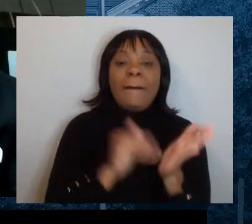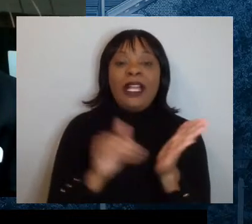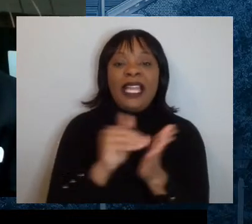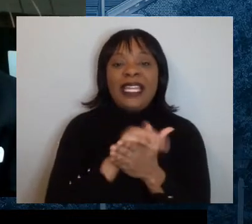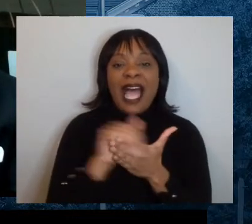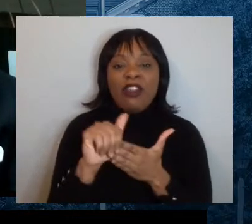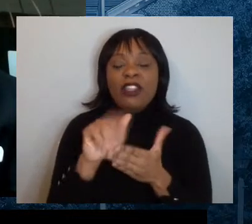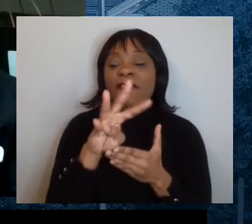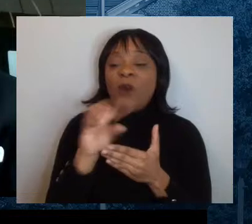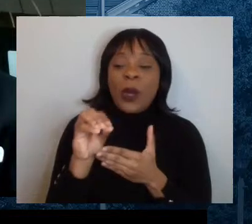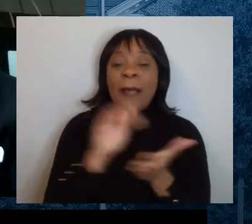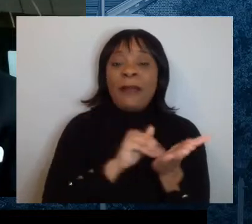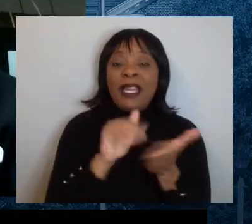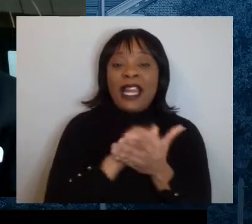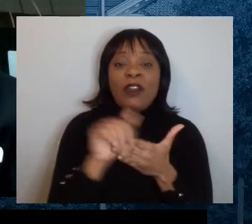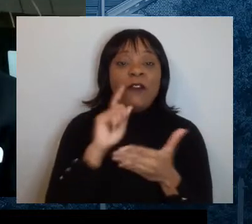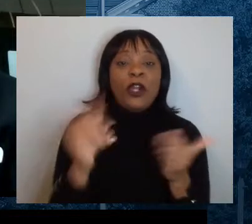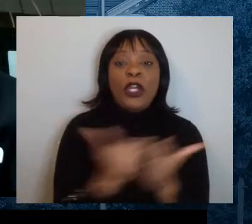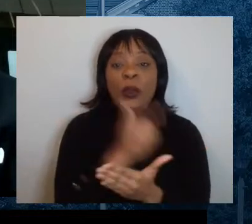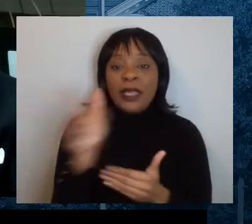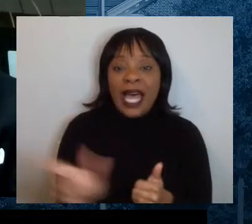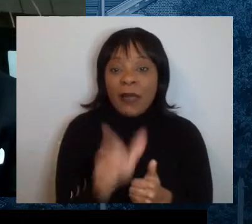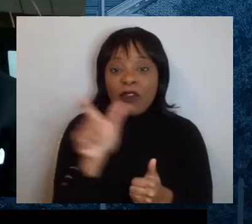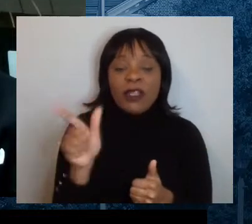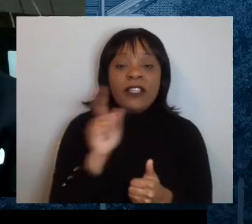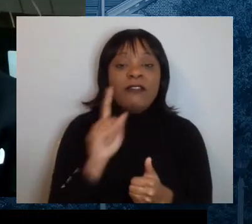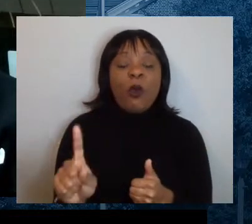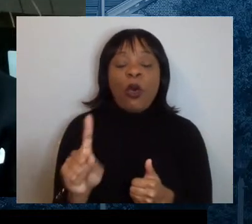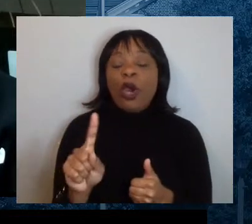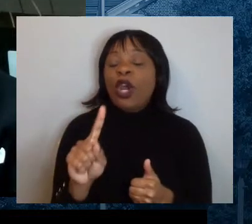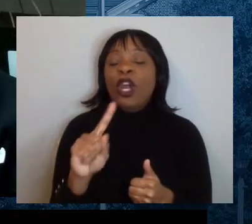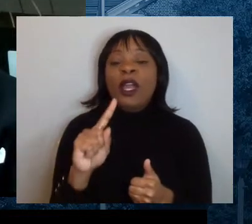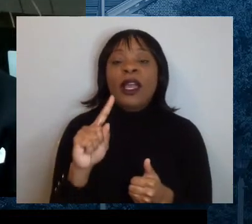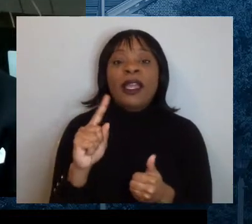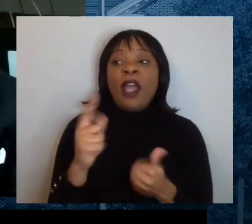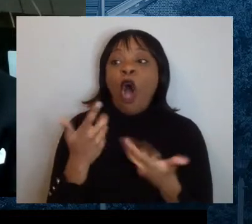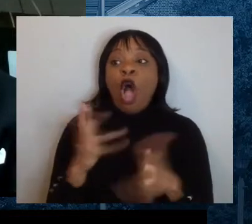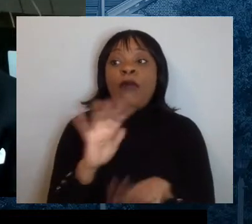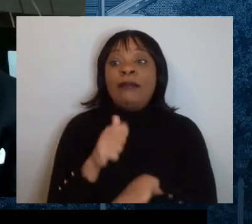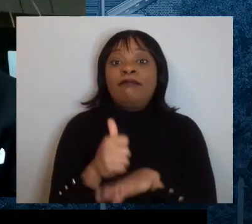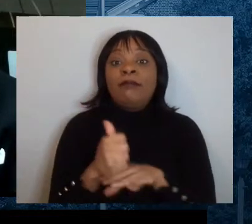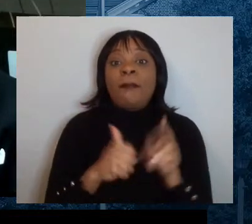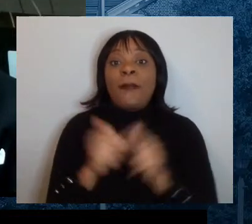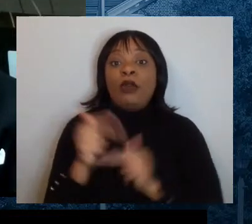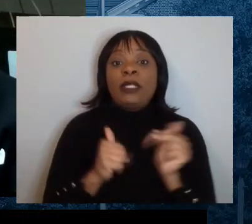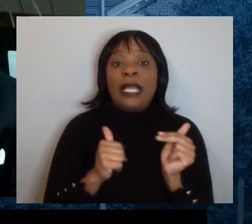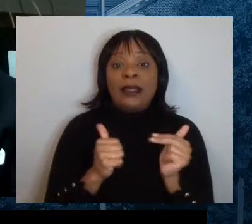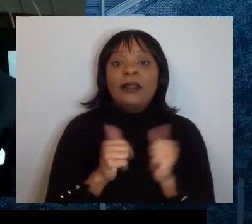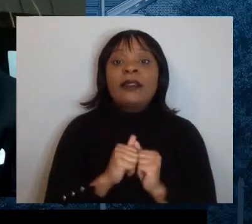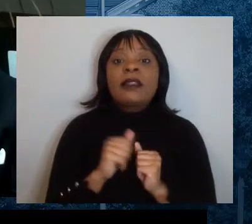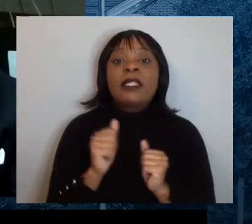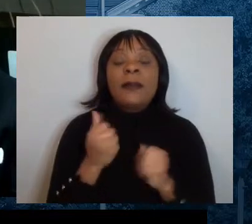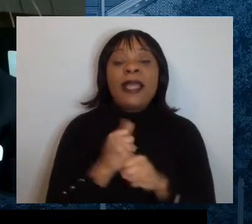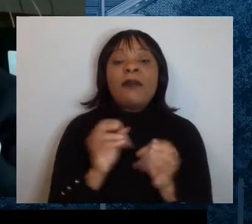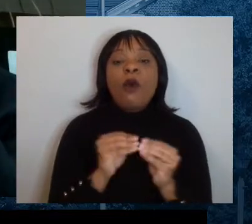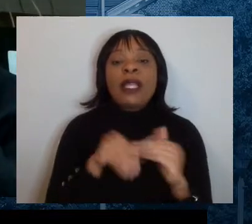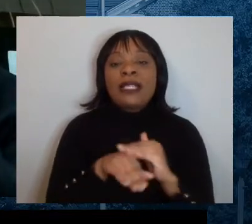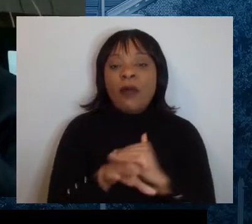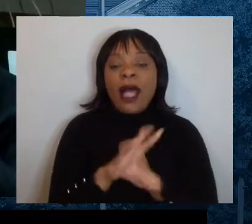million for new libraries, for existing buildings, to make them more accessible, to make them